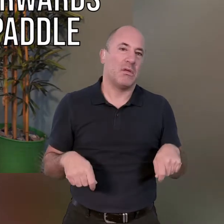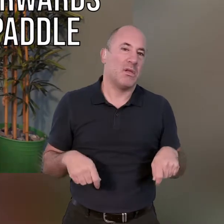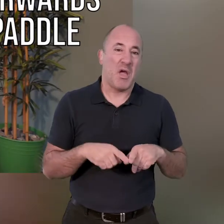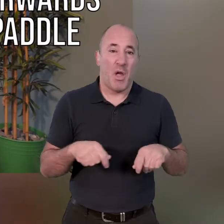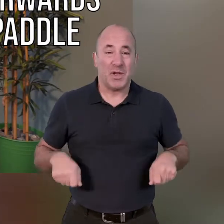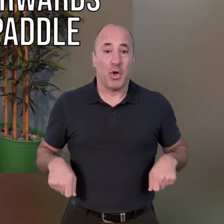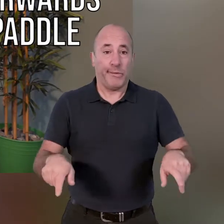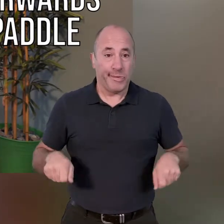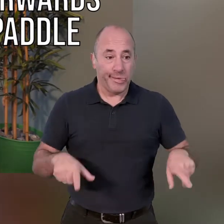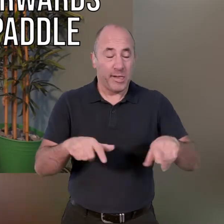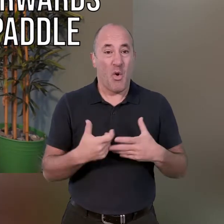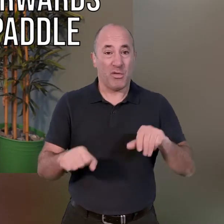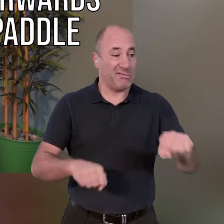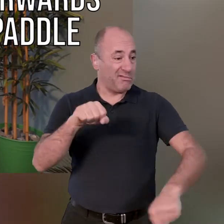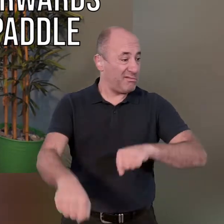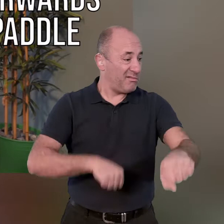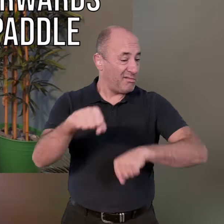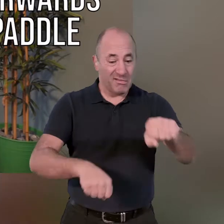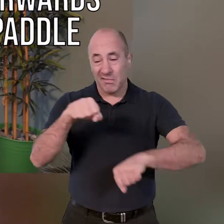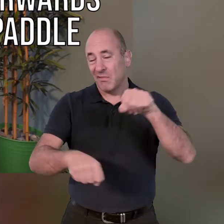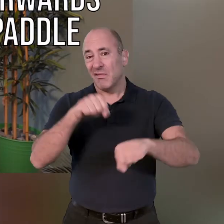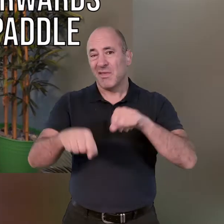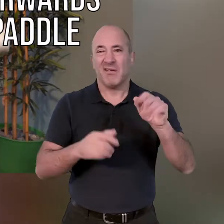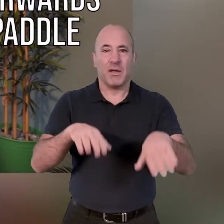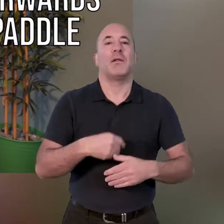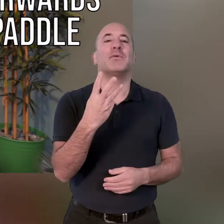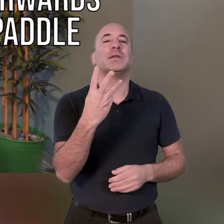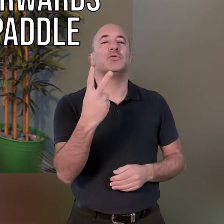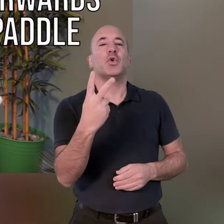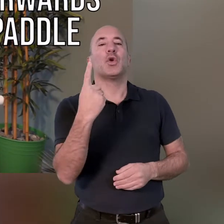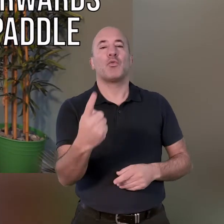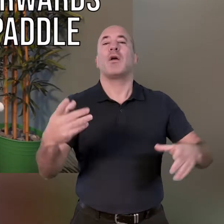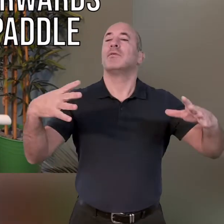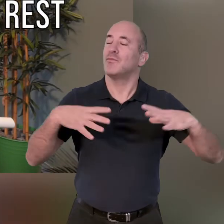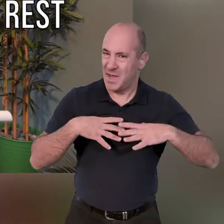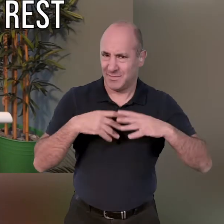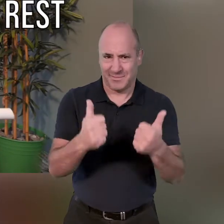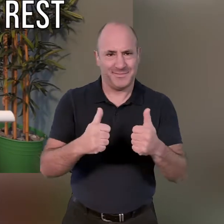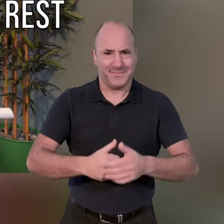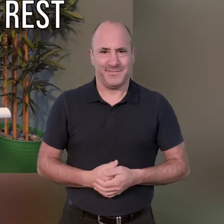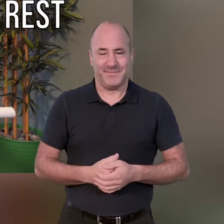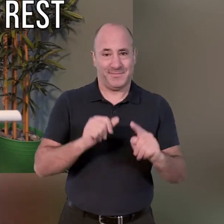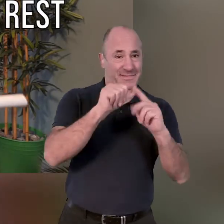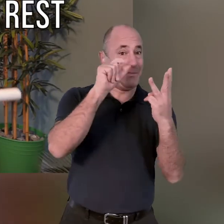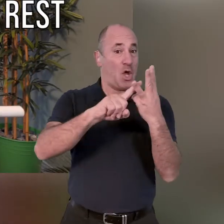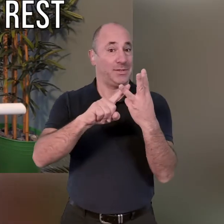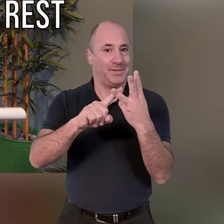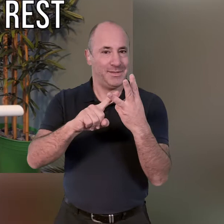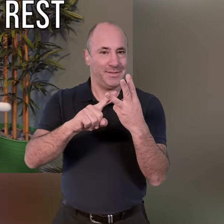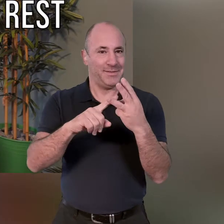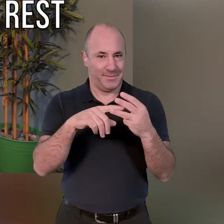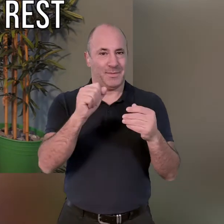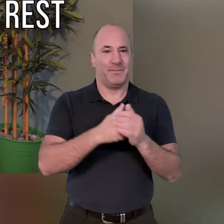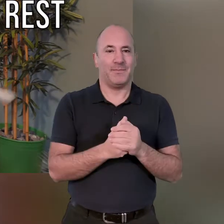hand cycling usually. Ready, 3, 2, 1, resting there, excellent. Third exercise again now. We've got our